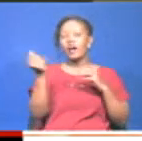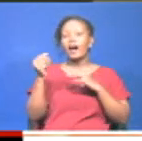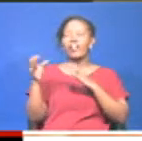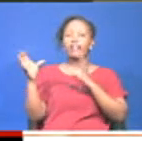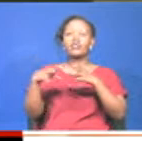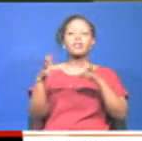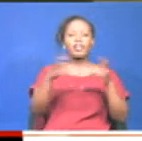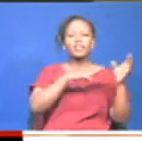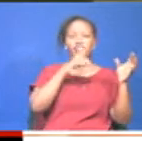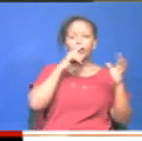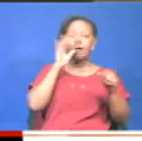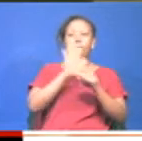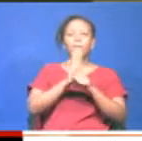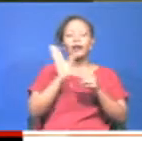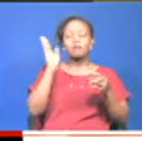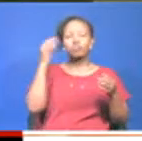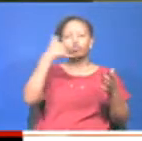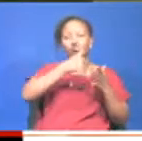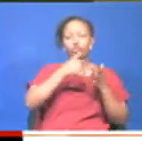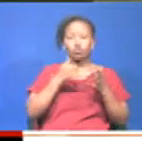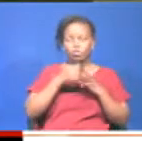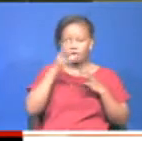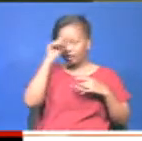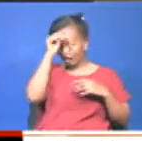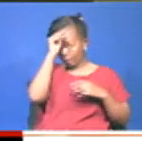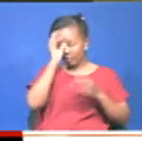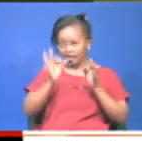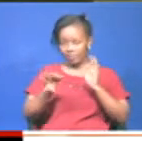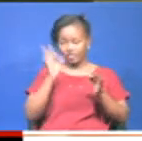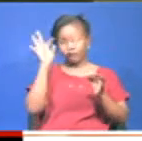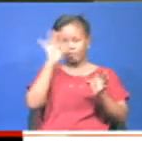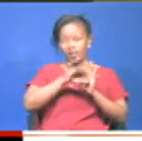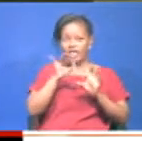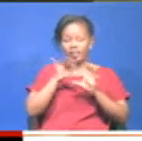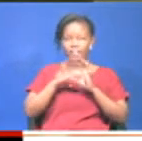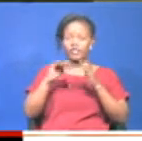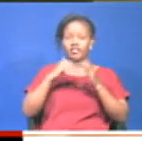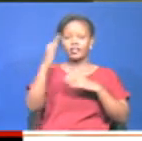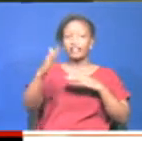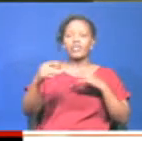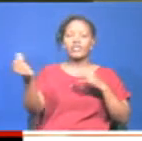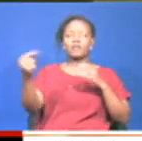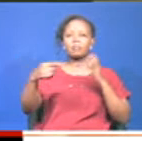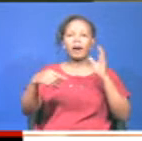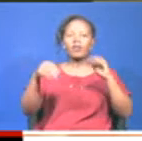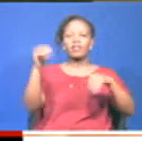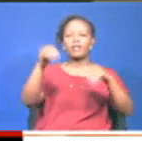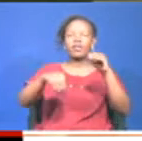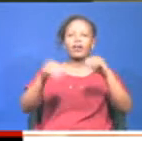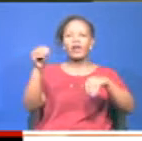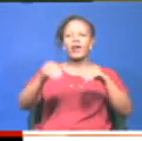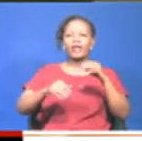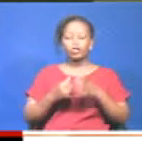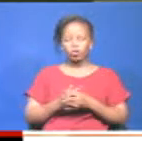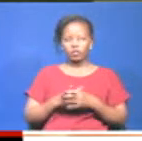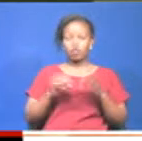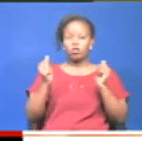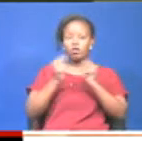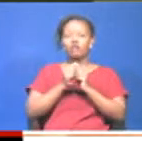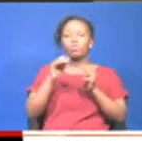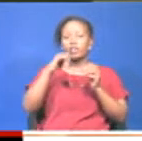promising to include them in his government if elected in next month's general election. Accompanied by Jubilee's